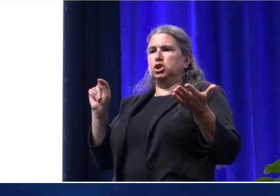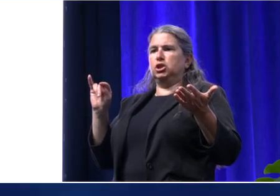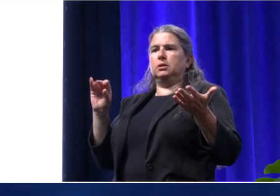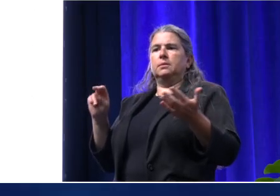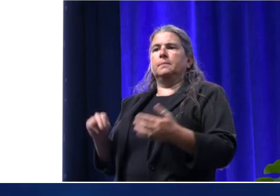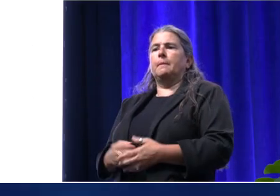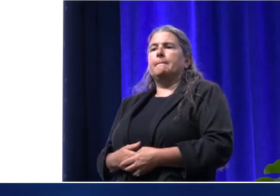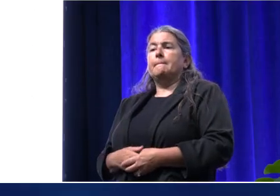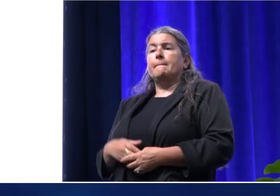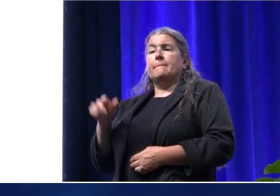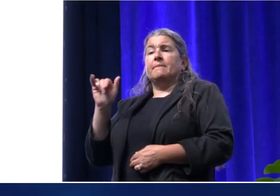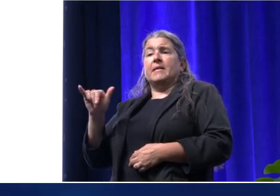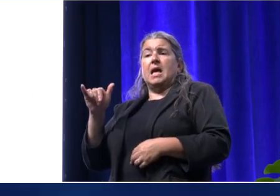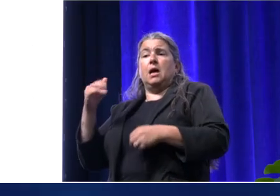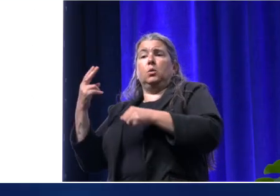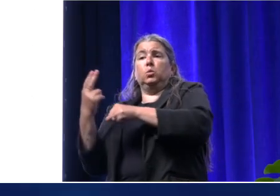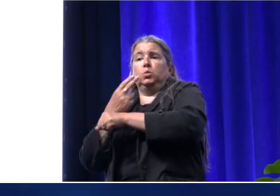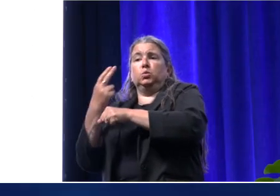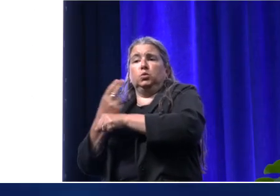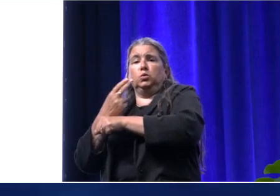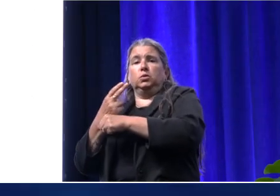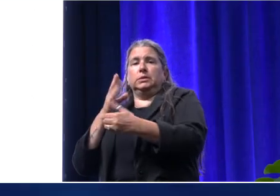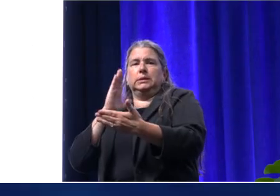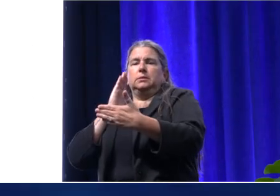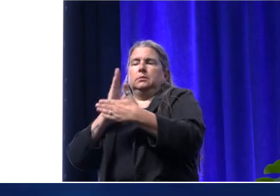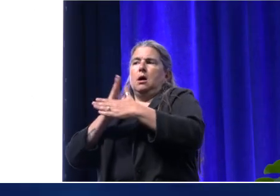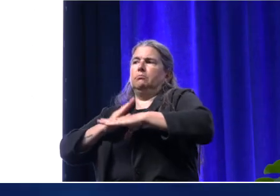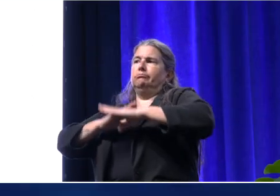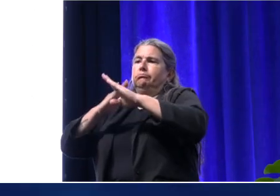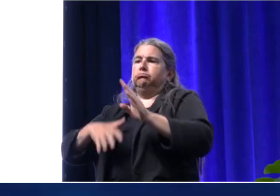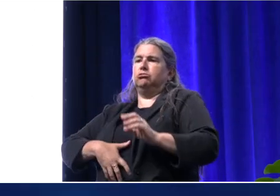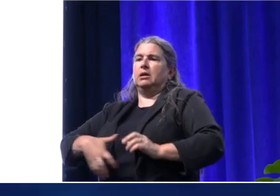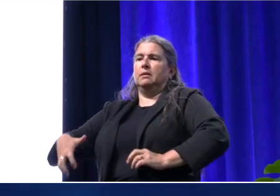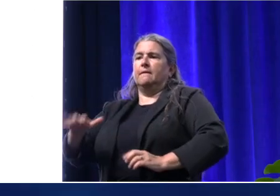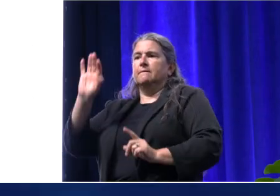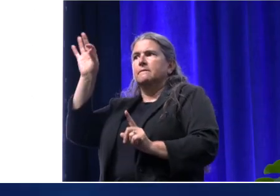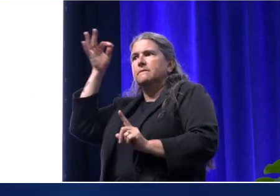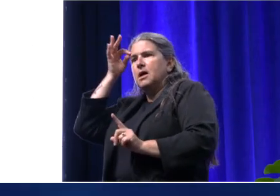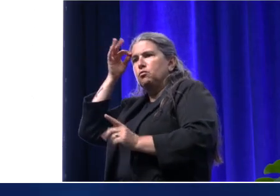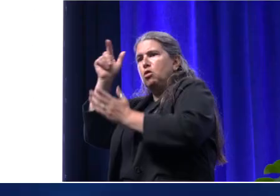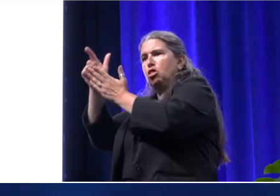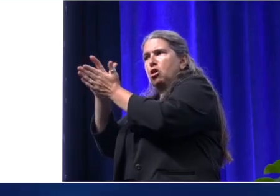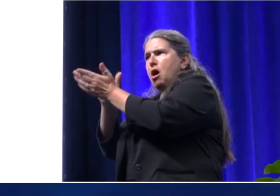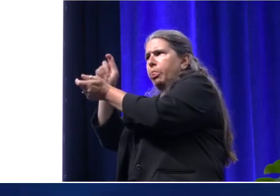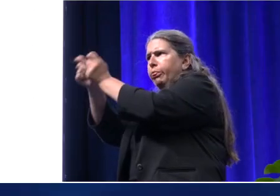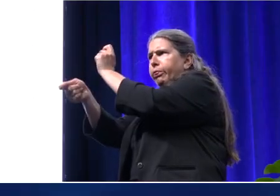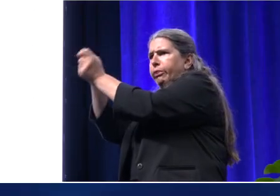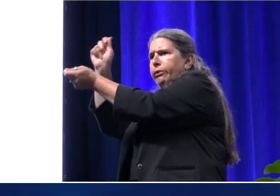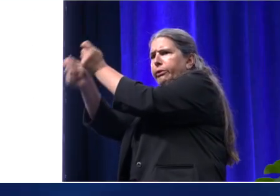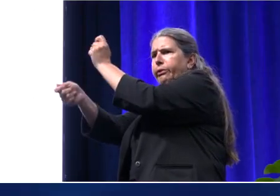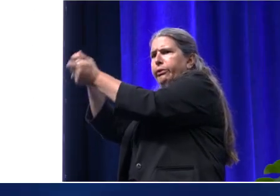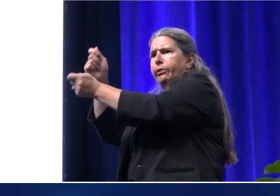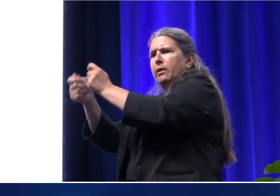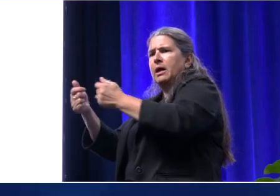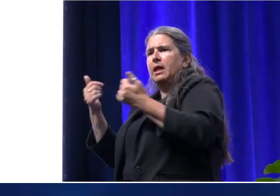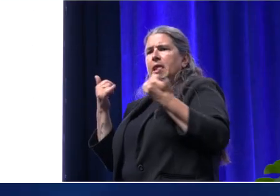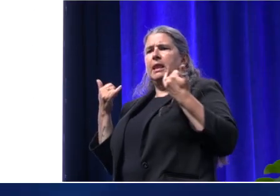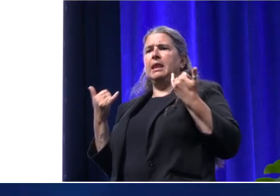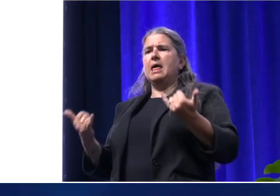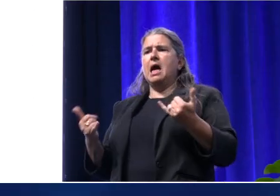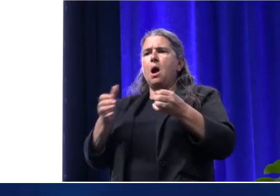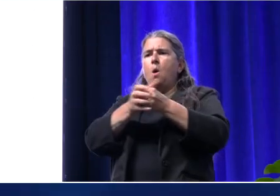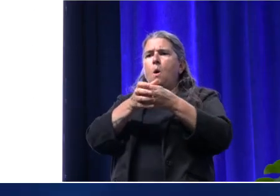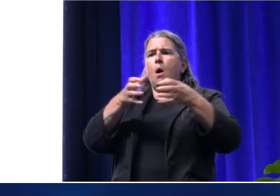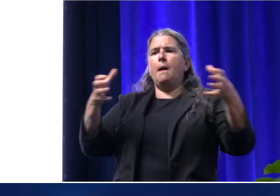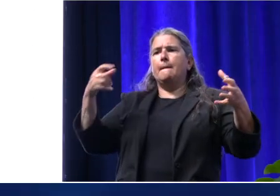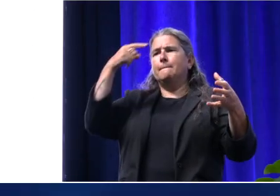made, sold, imported in unregulated markets, and a black market for them is emerging.